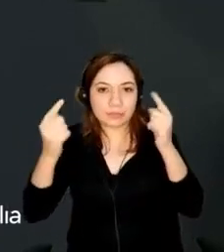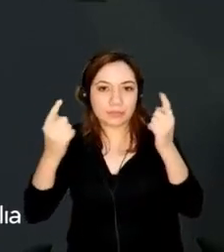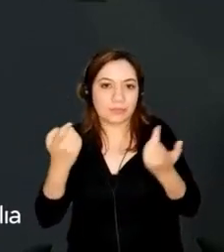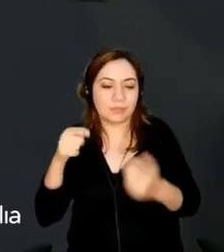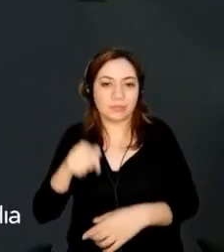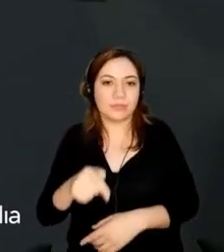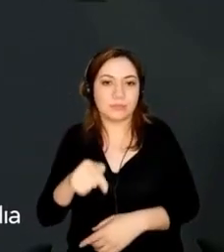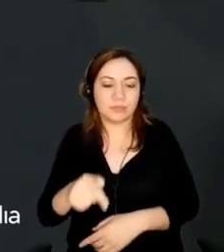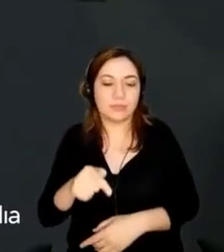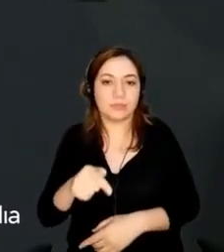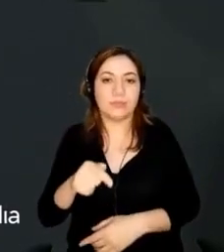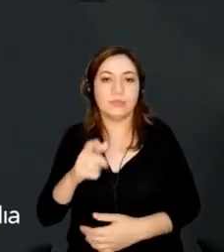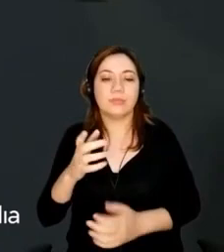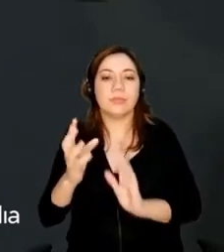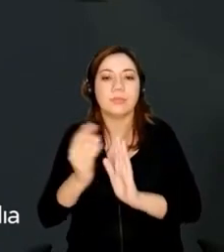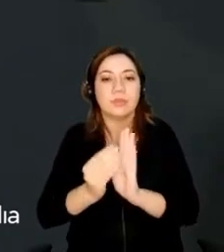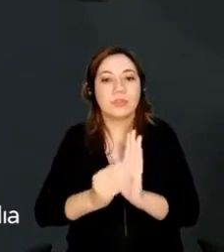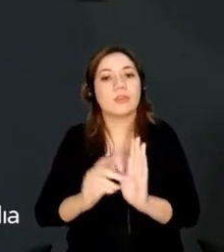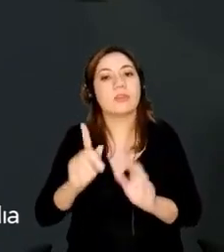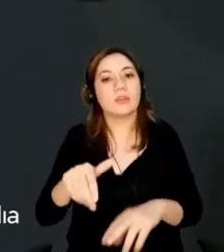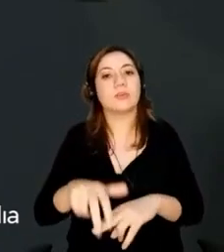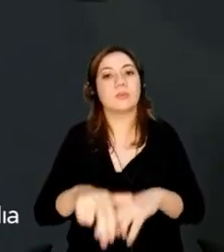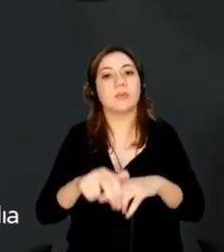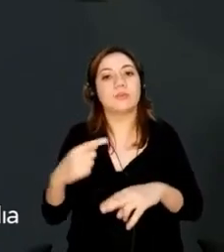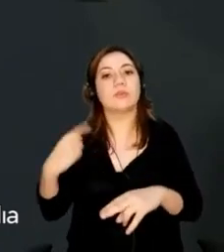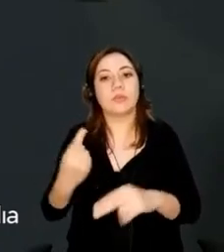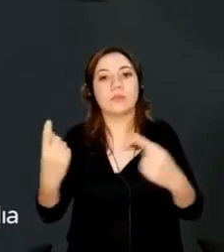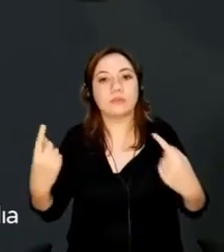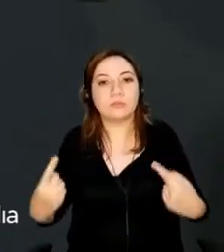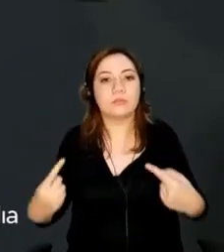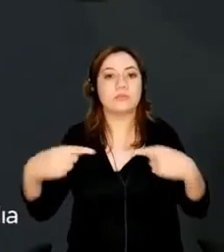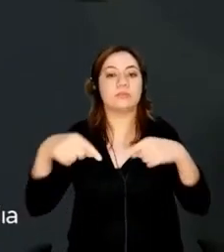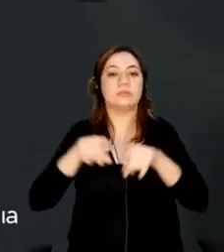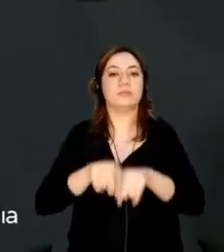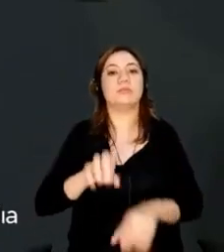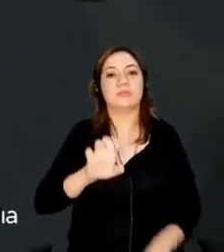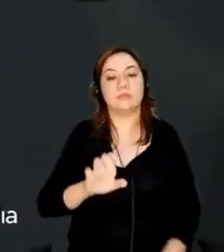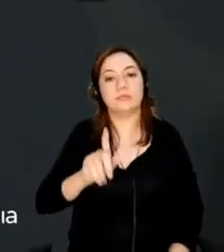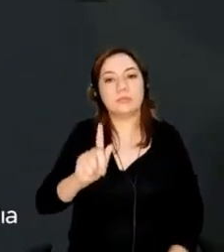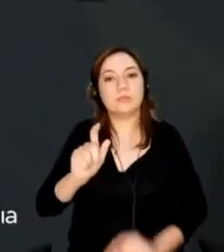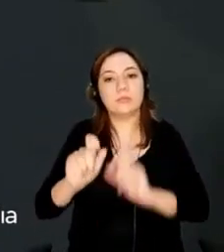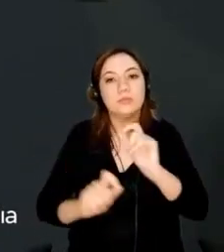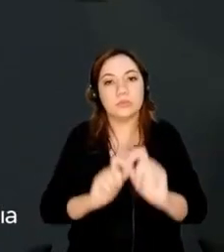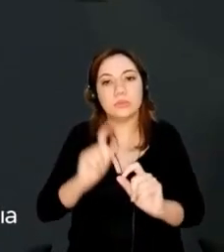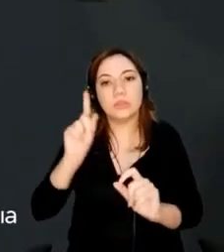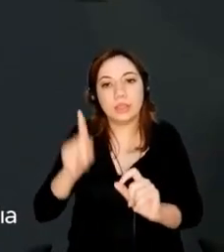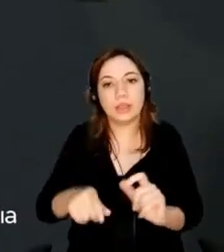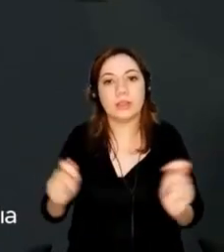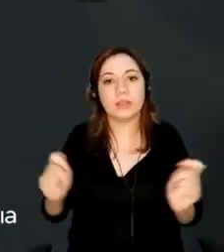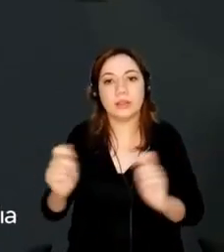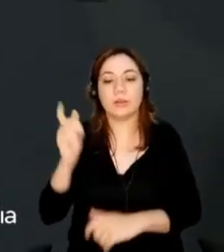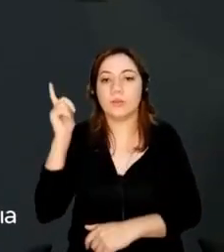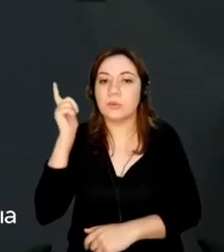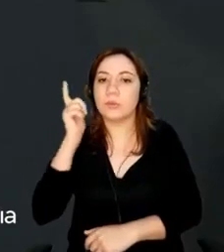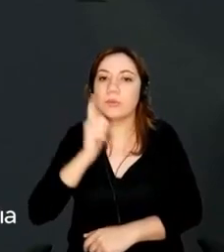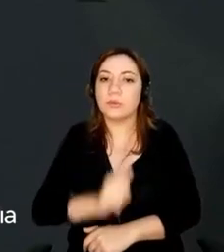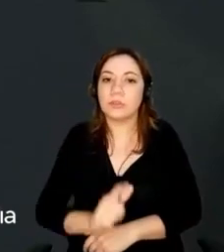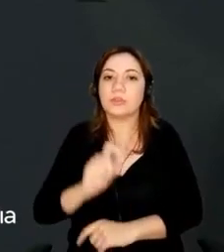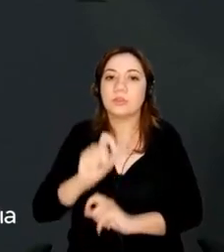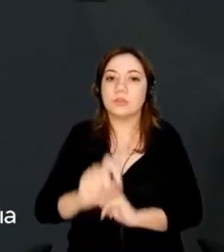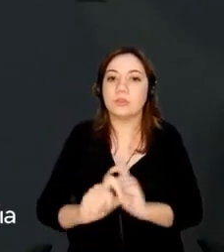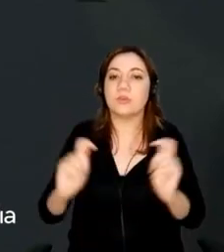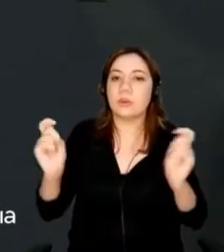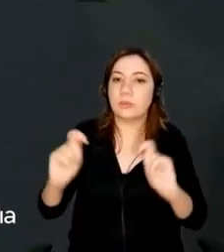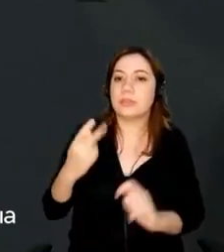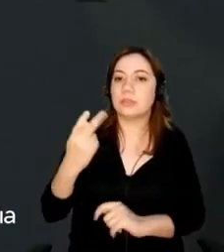reasons why we partnered with Edgy, was being able to bring in some of the capabilities that they have related to content creation and